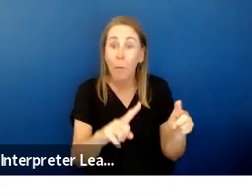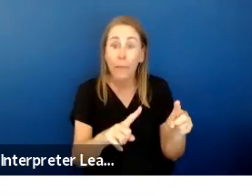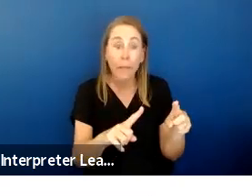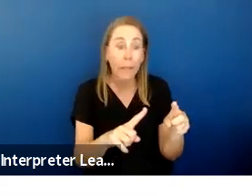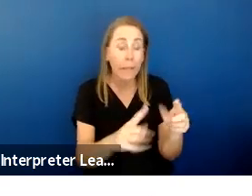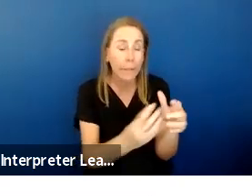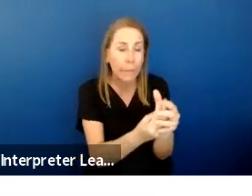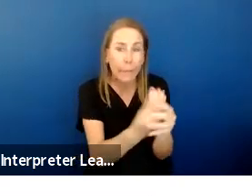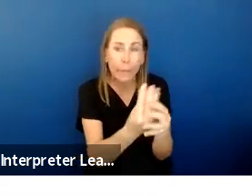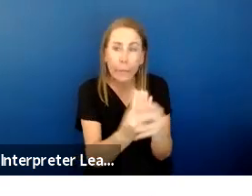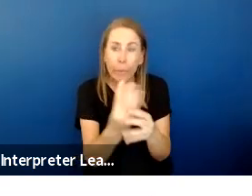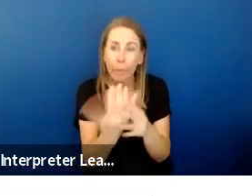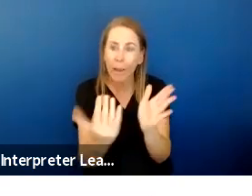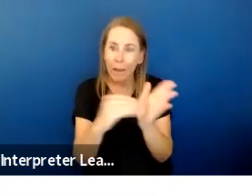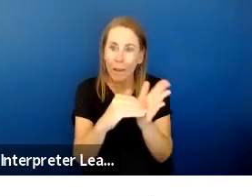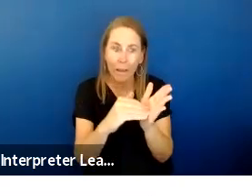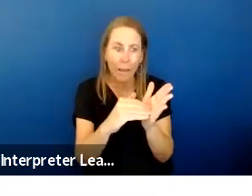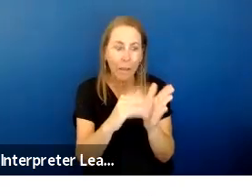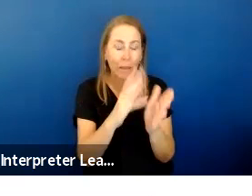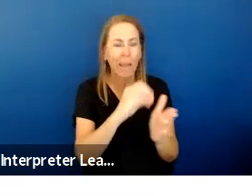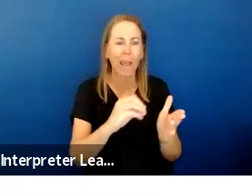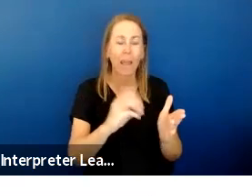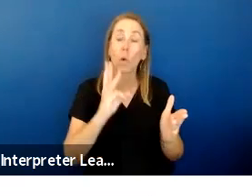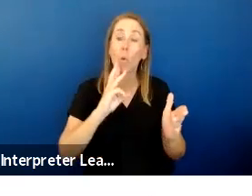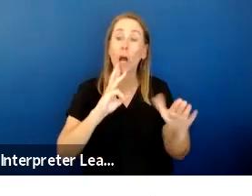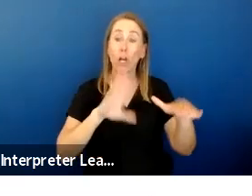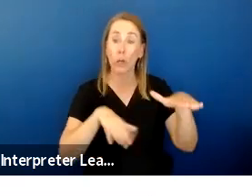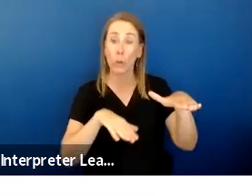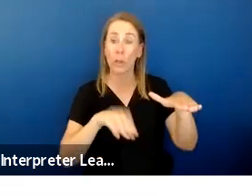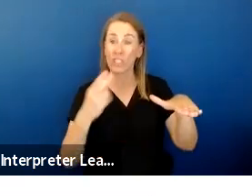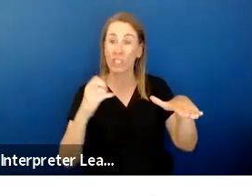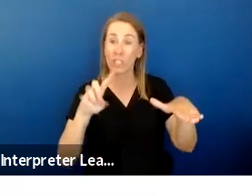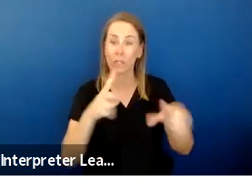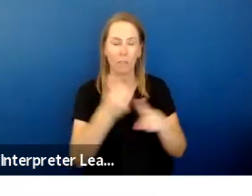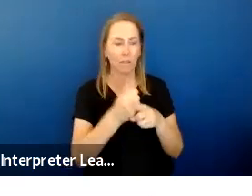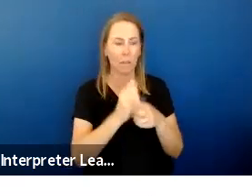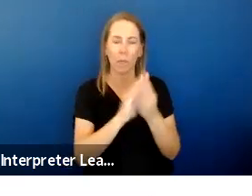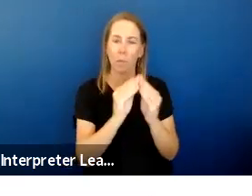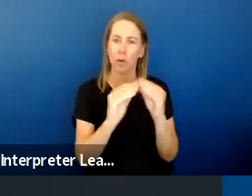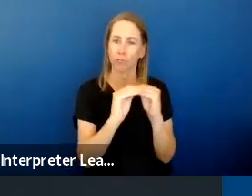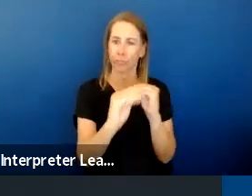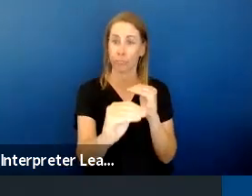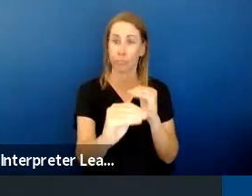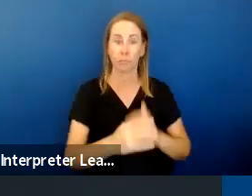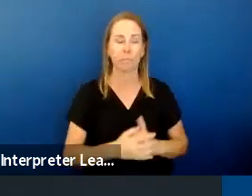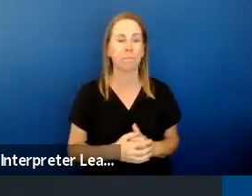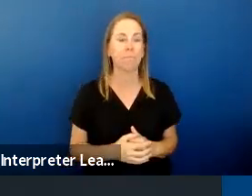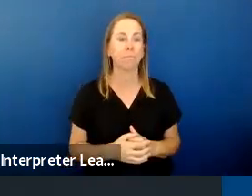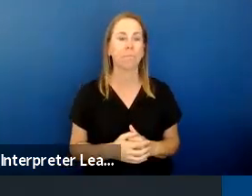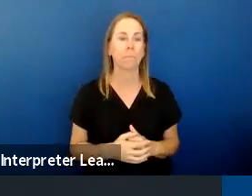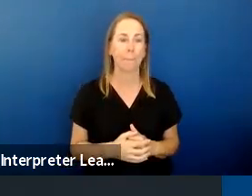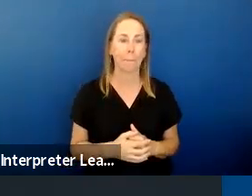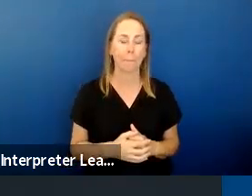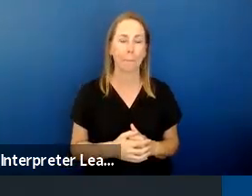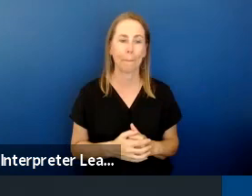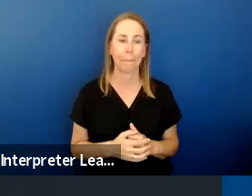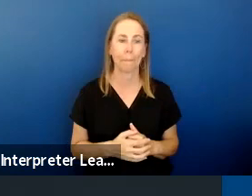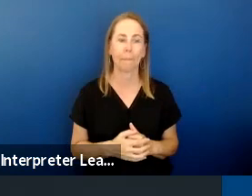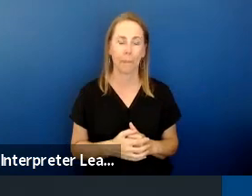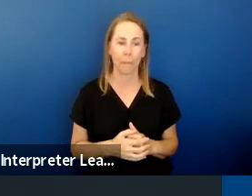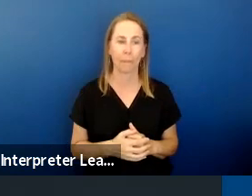and the watershed is stabilized. Next slide.